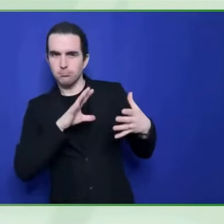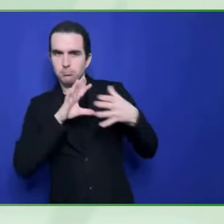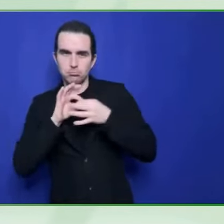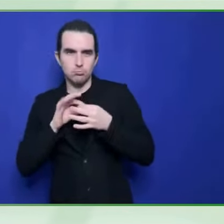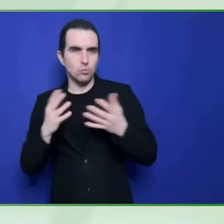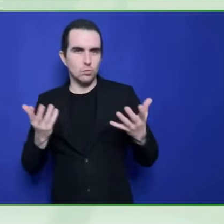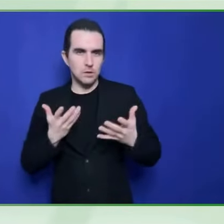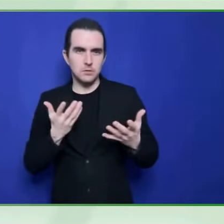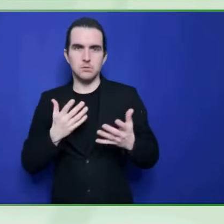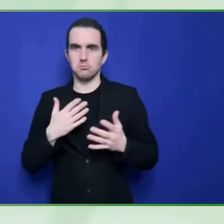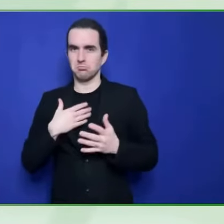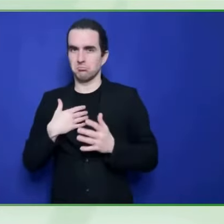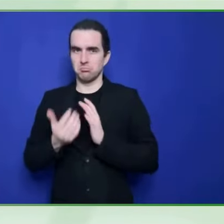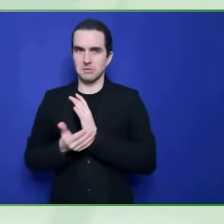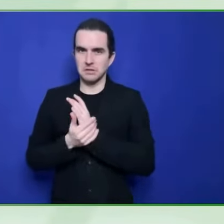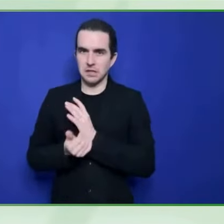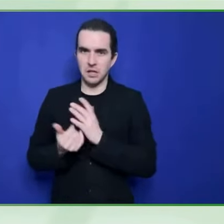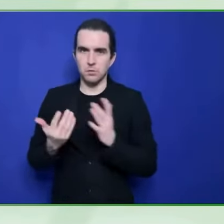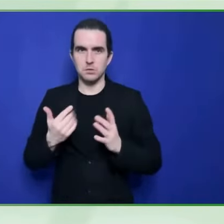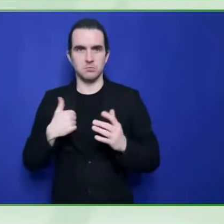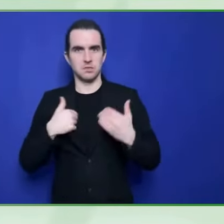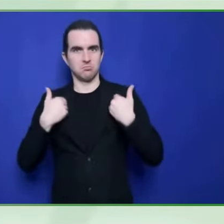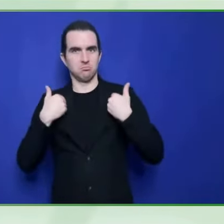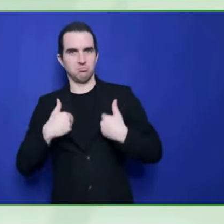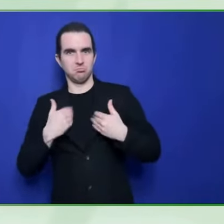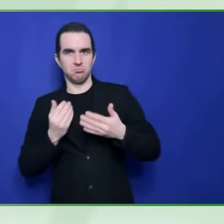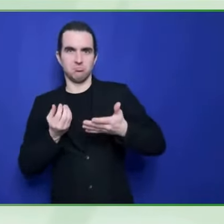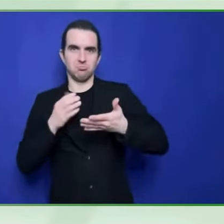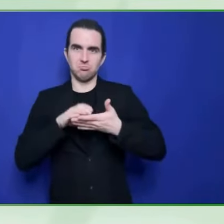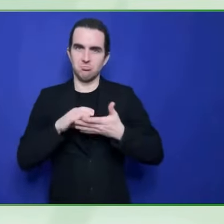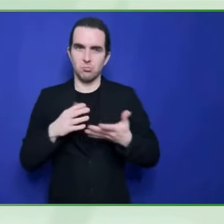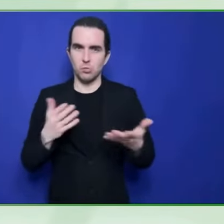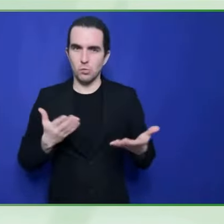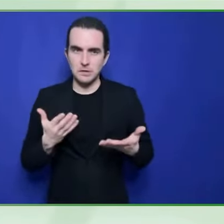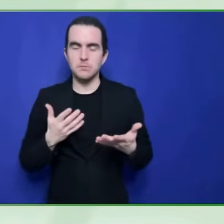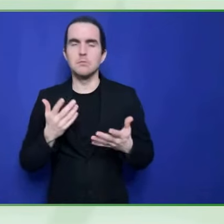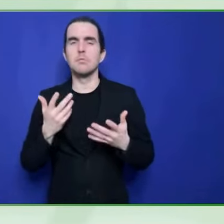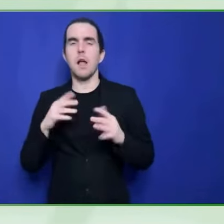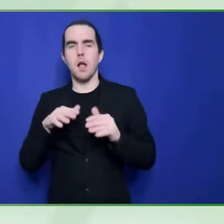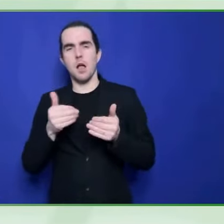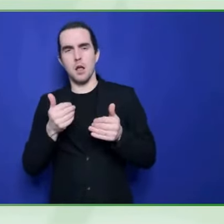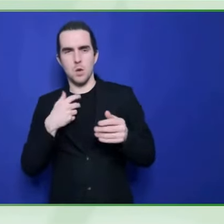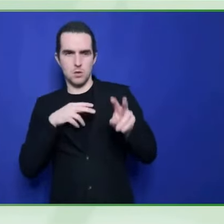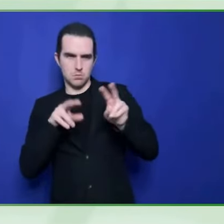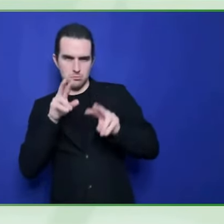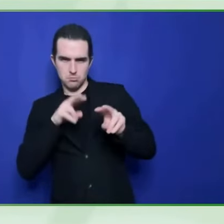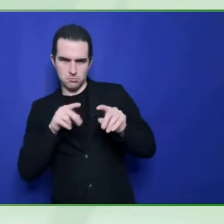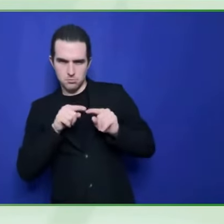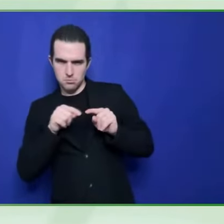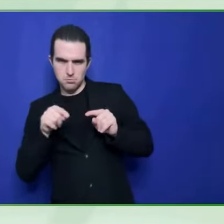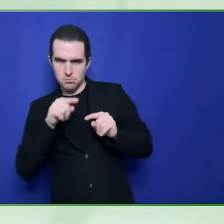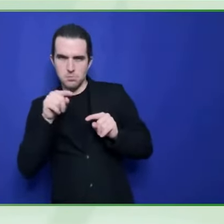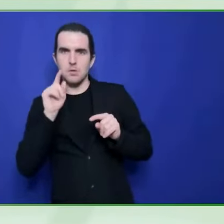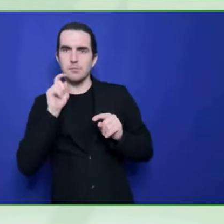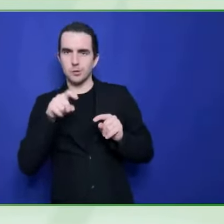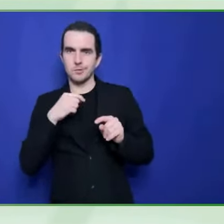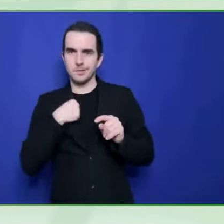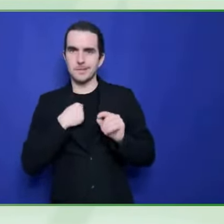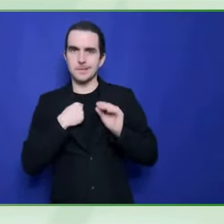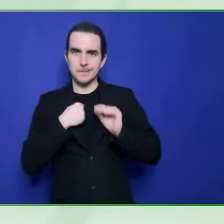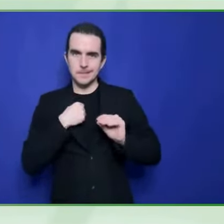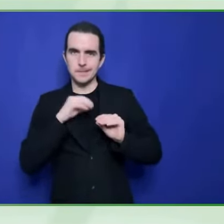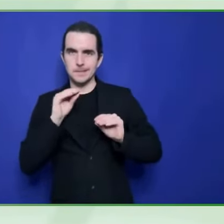What I wanted to show here is, again, that the data pipeline, while we in AccessMap support